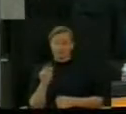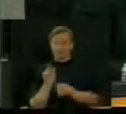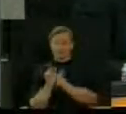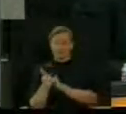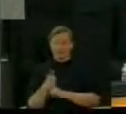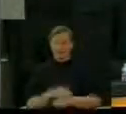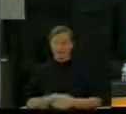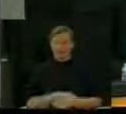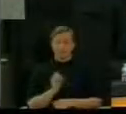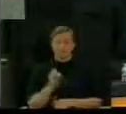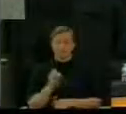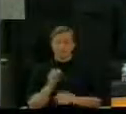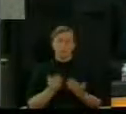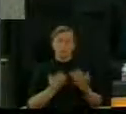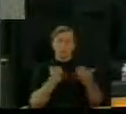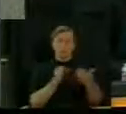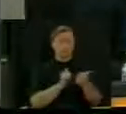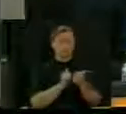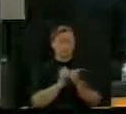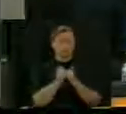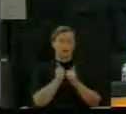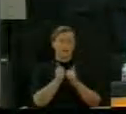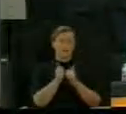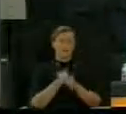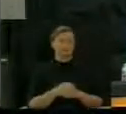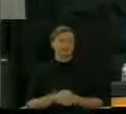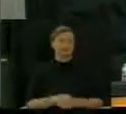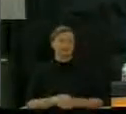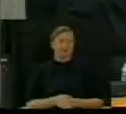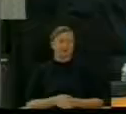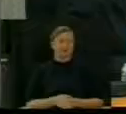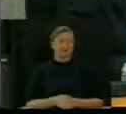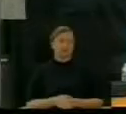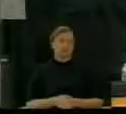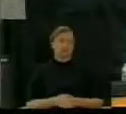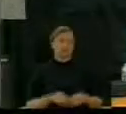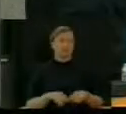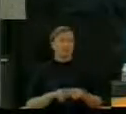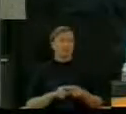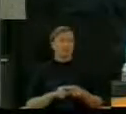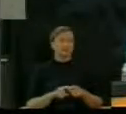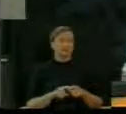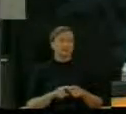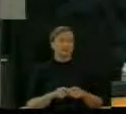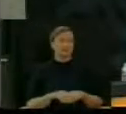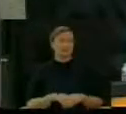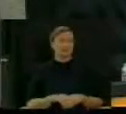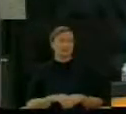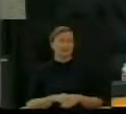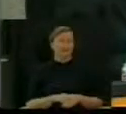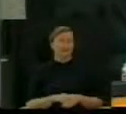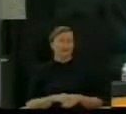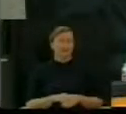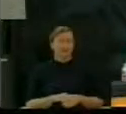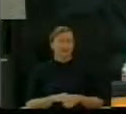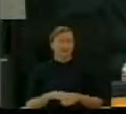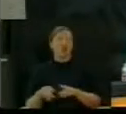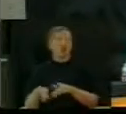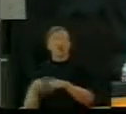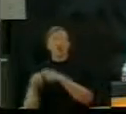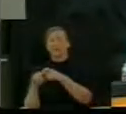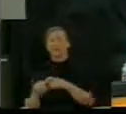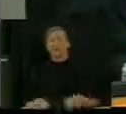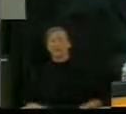Okay, we had 10 ayes, 6 noes, and 3 passes. So the motion passes.